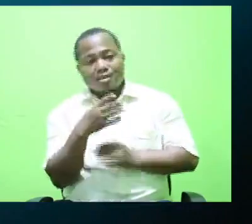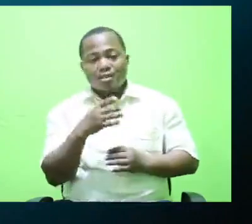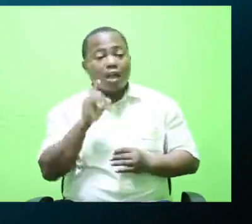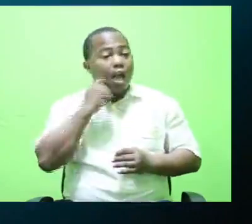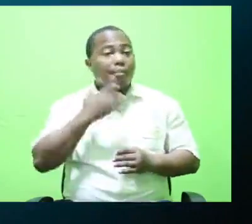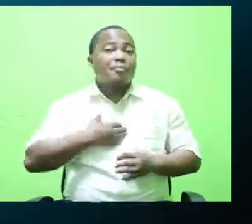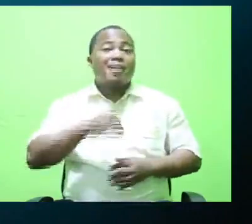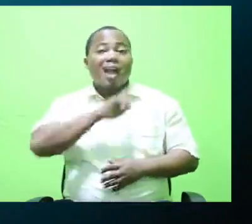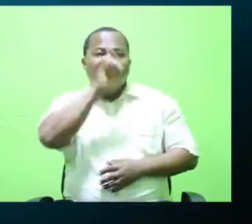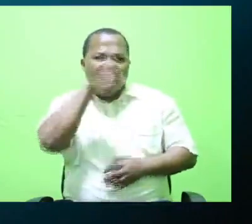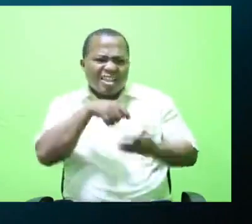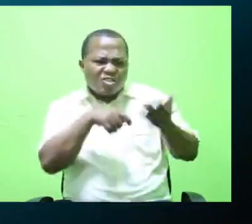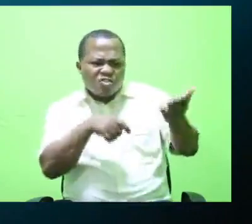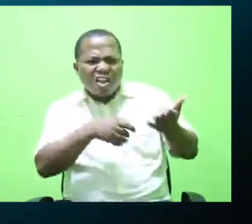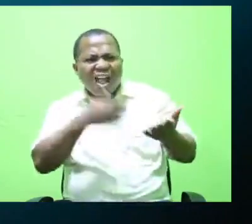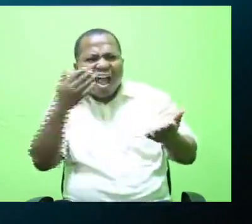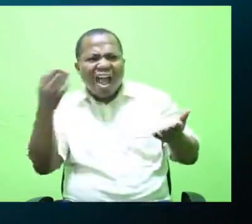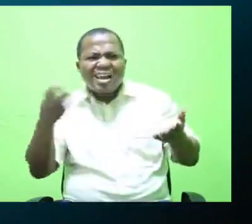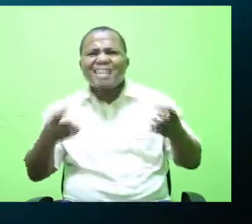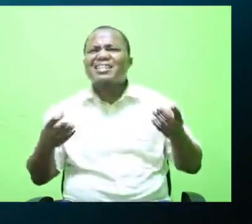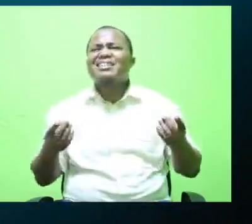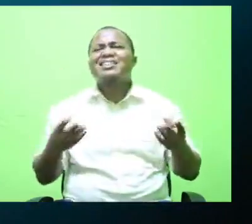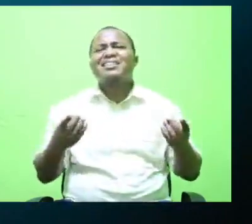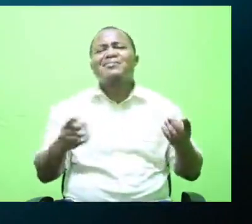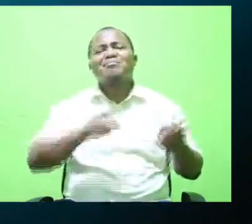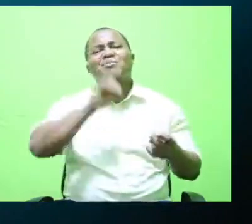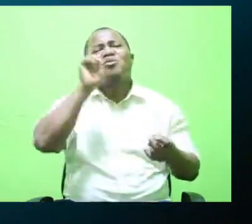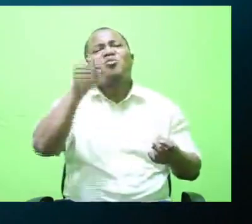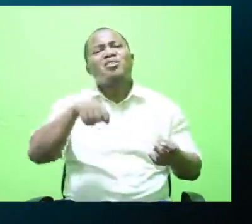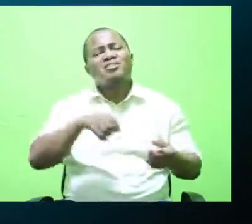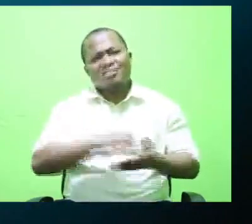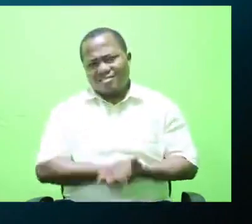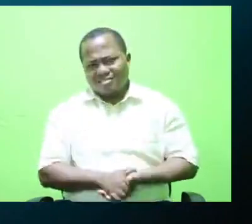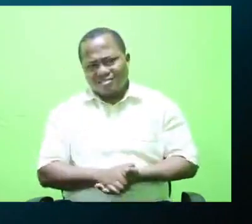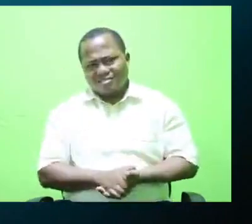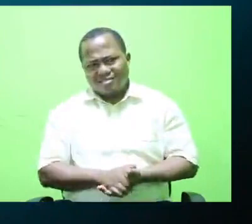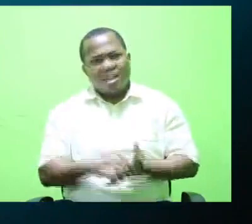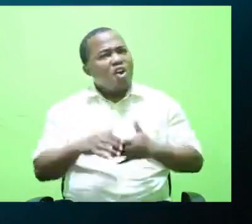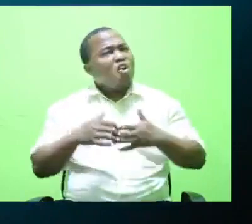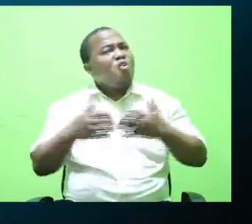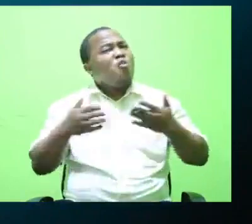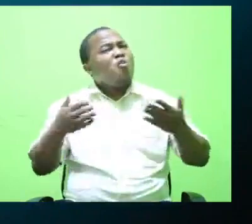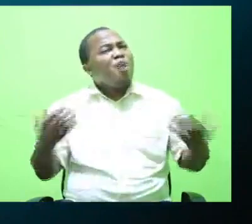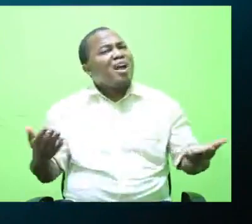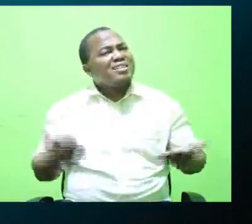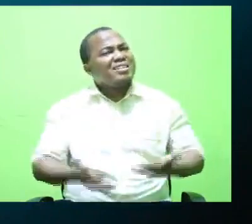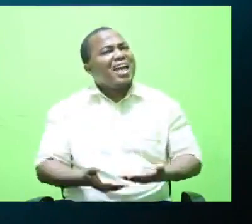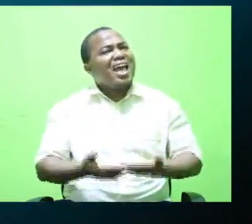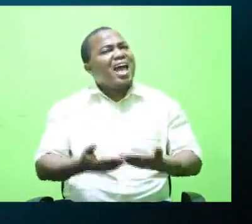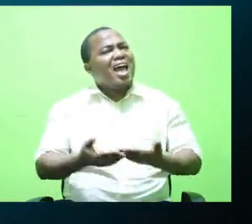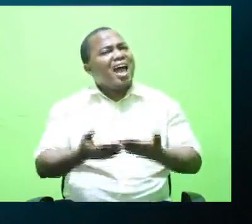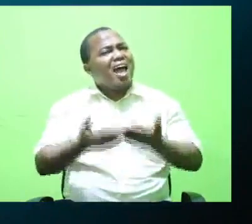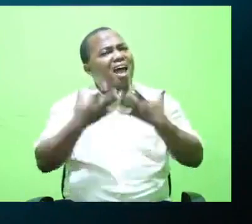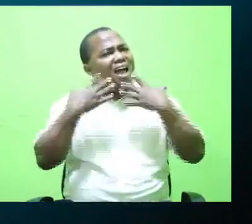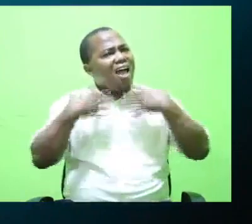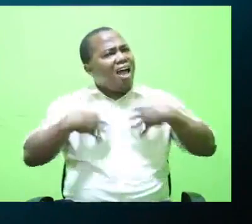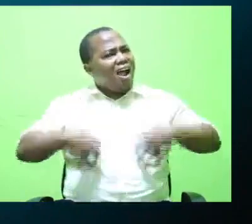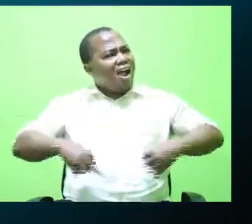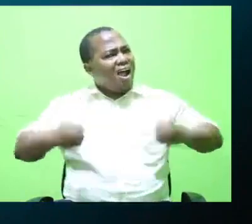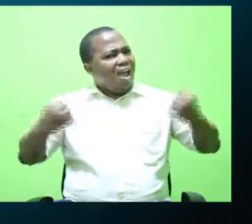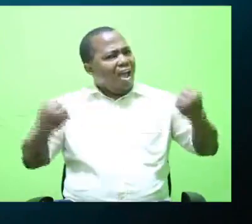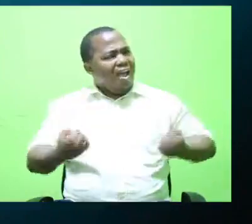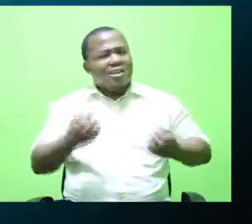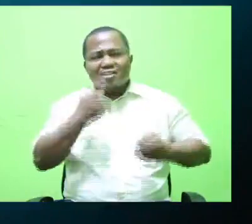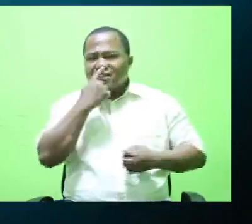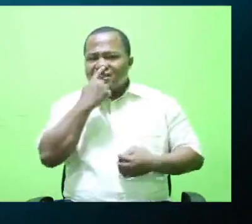Let me ask you another simple question. What is the health status of